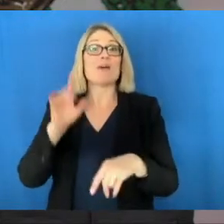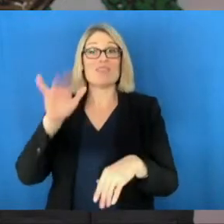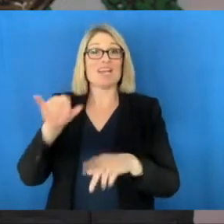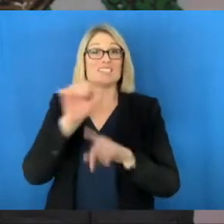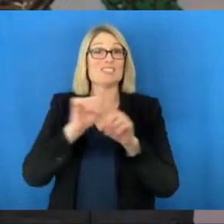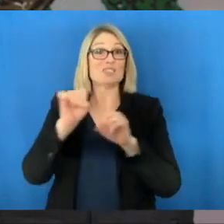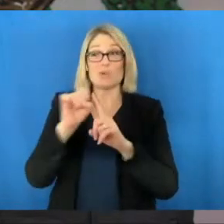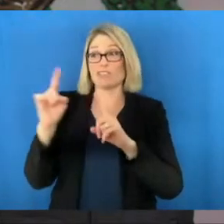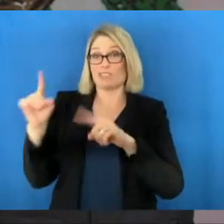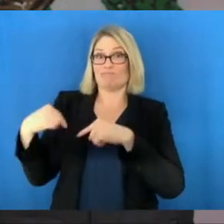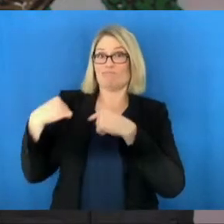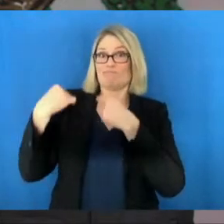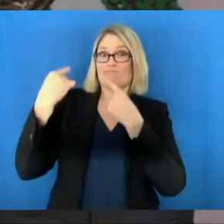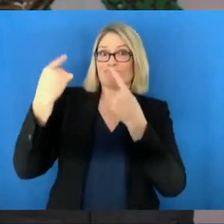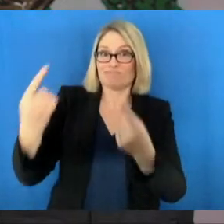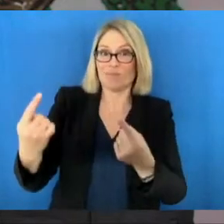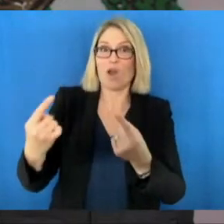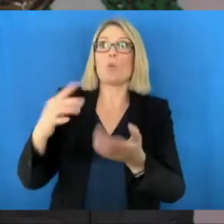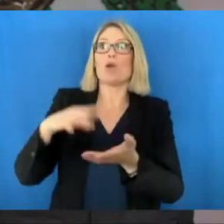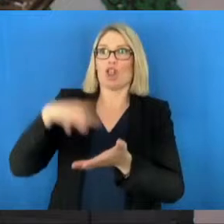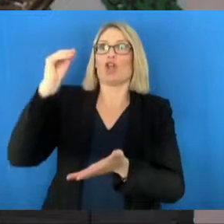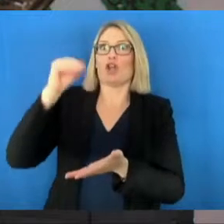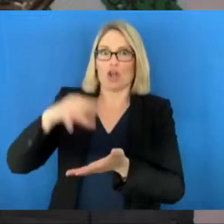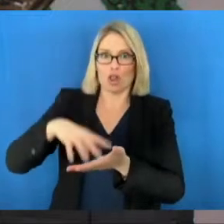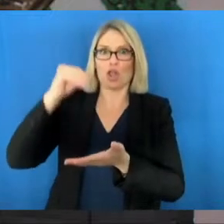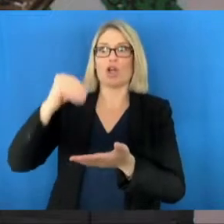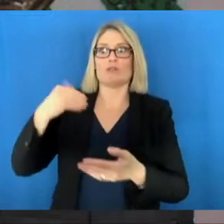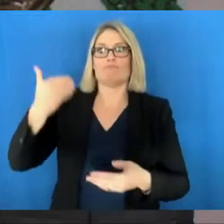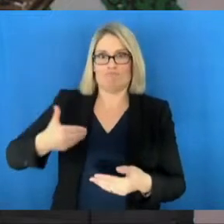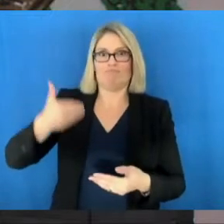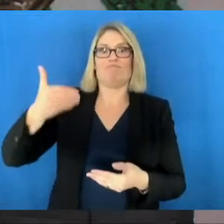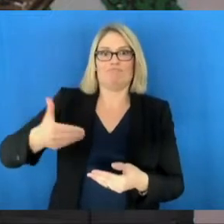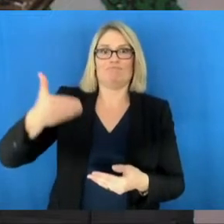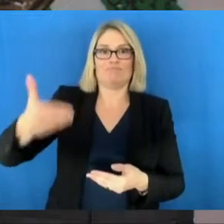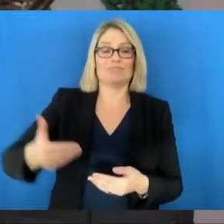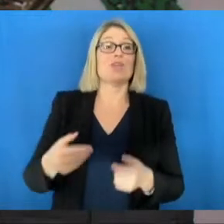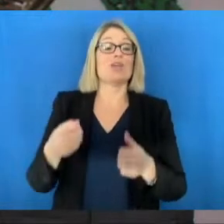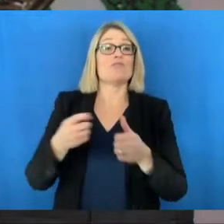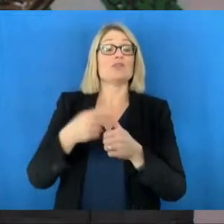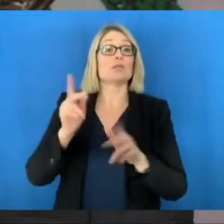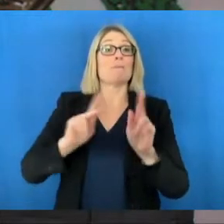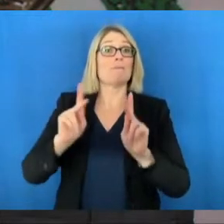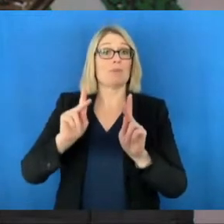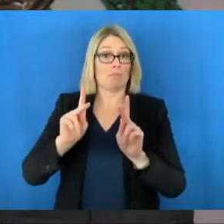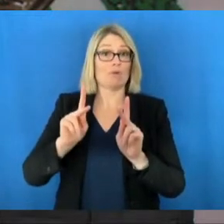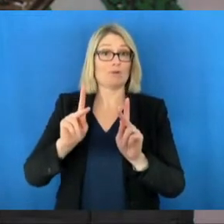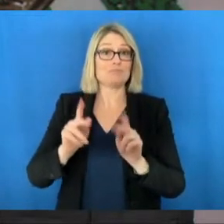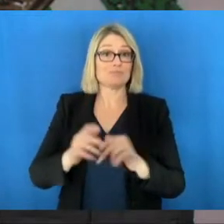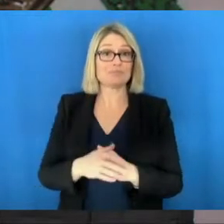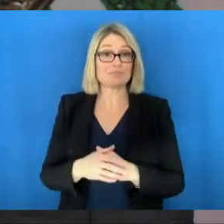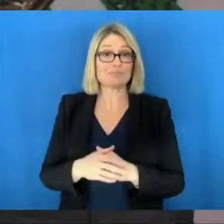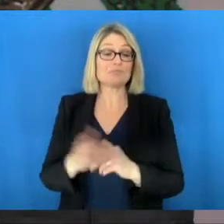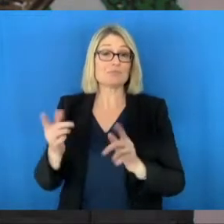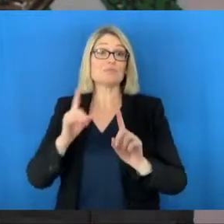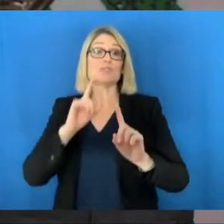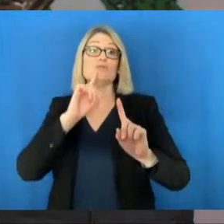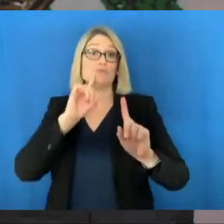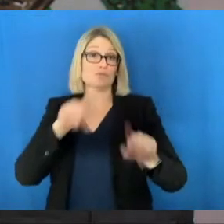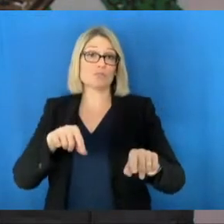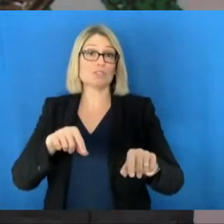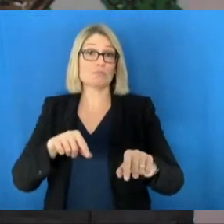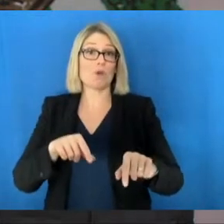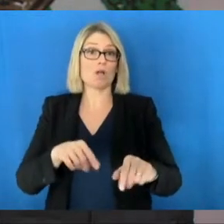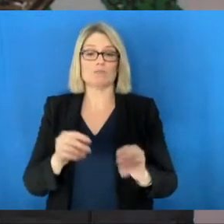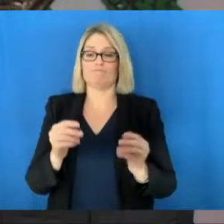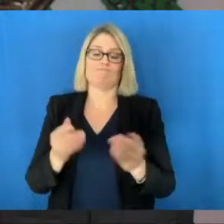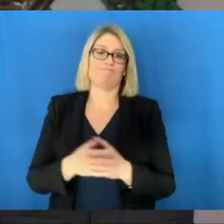throughout this pandemic, the first of which being that Islanders respond